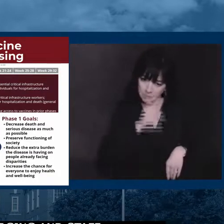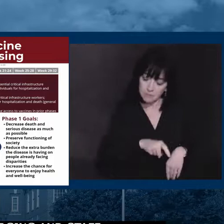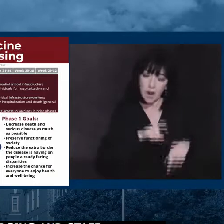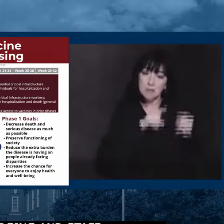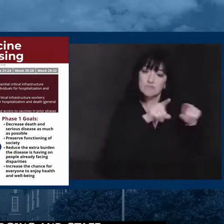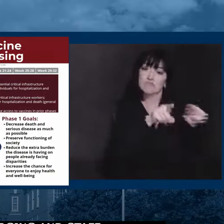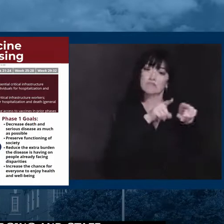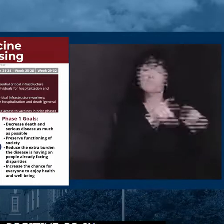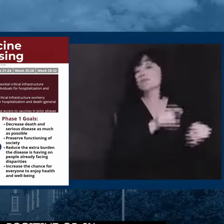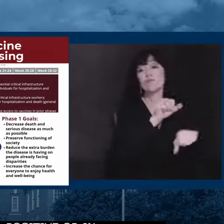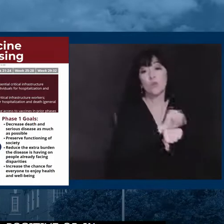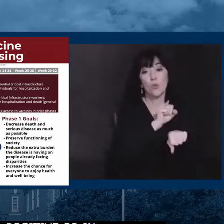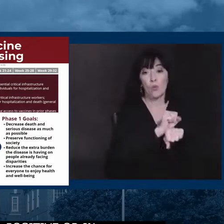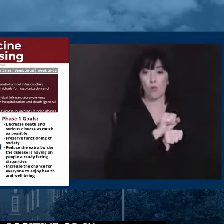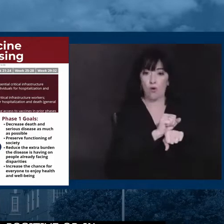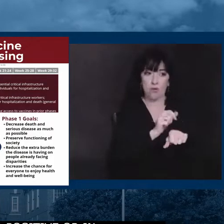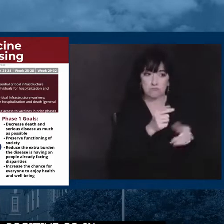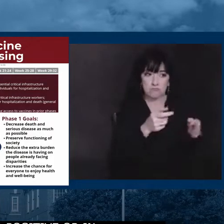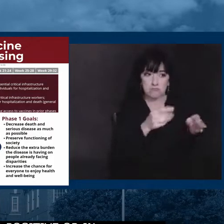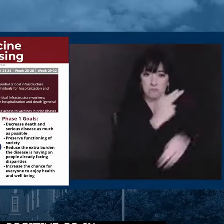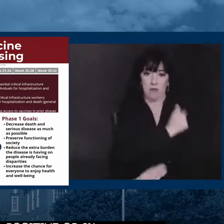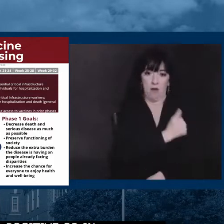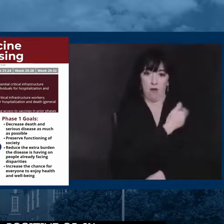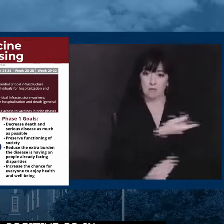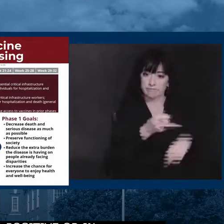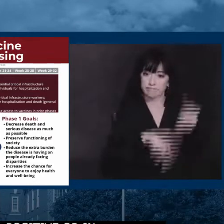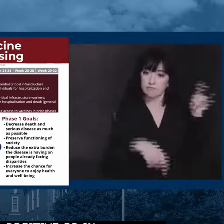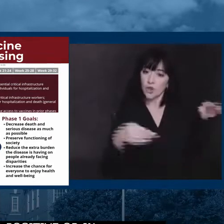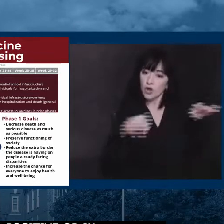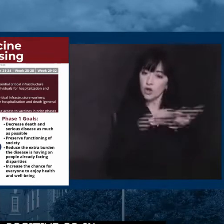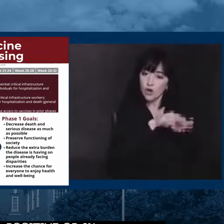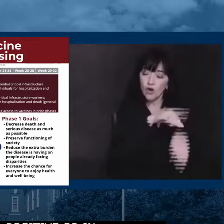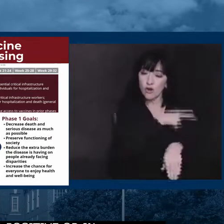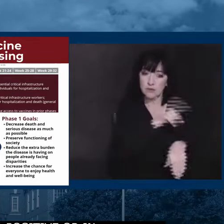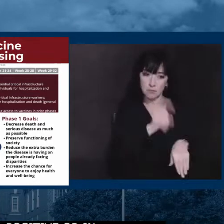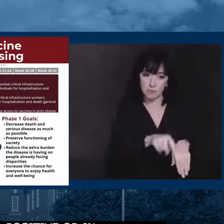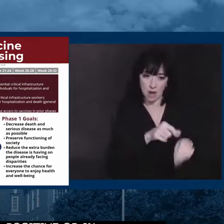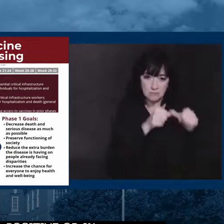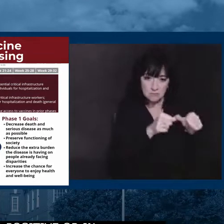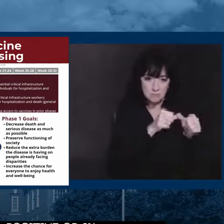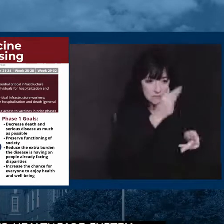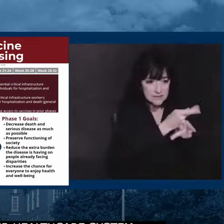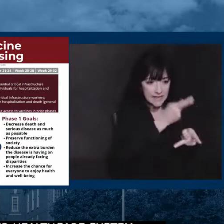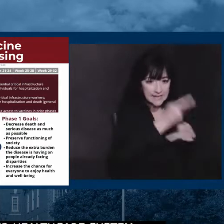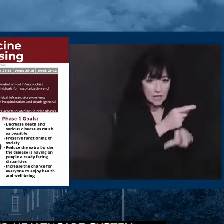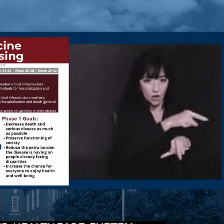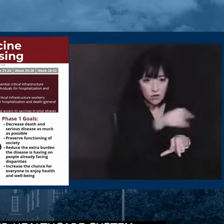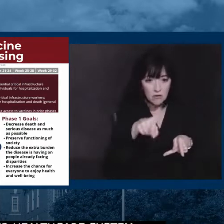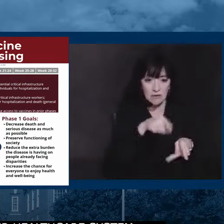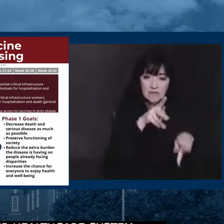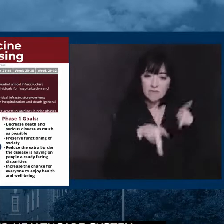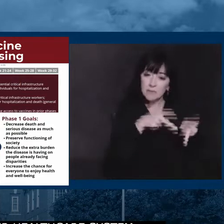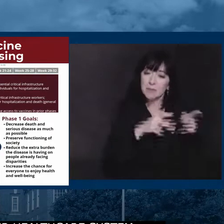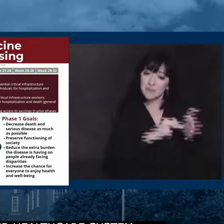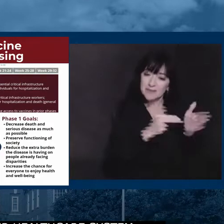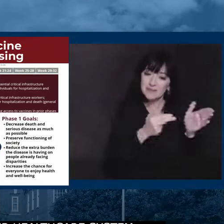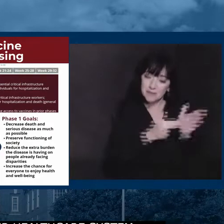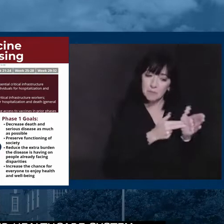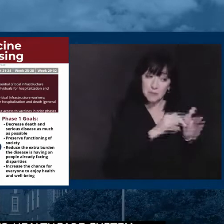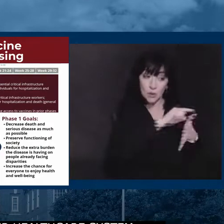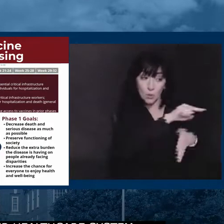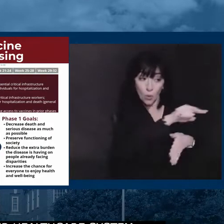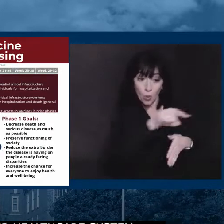heroes who've been on the front line of this, really, putting themselves at risk for COVID, are the first